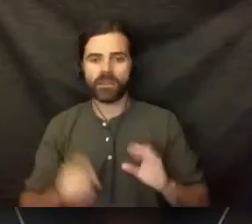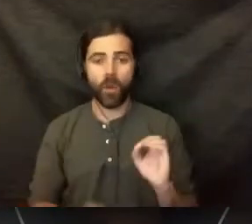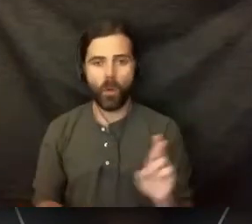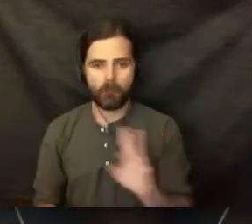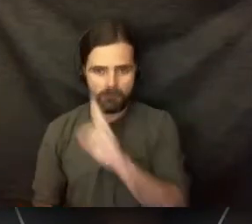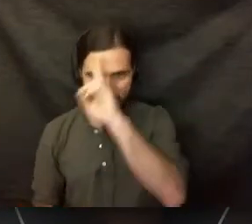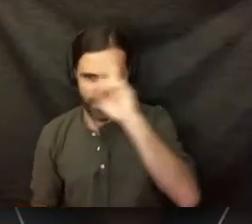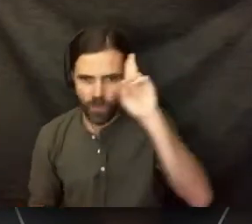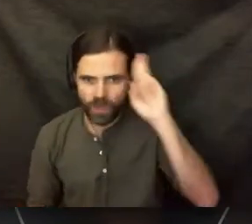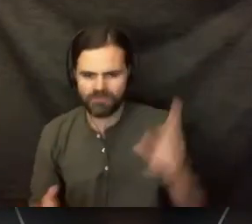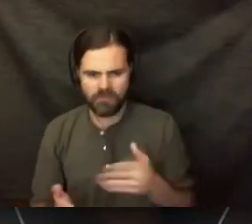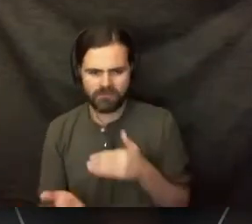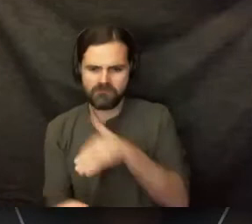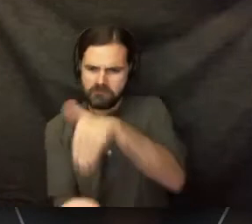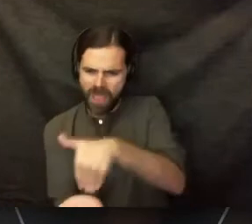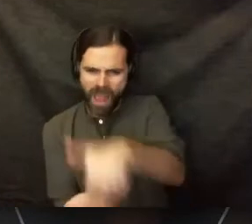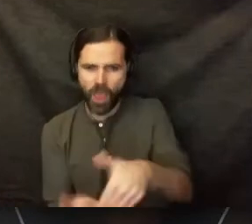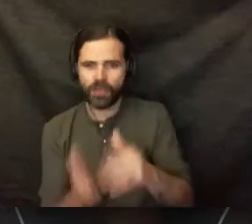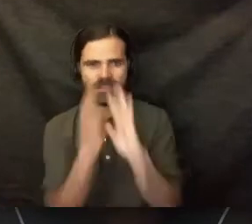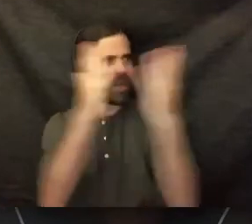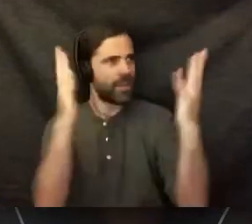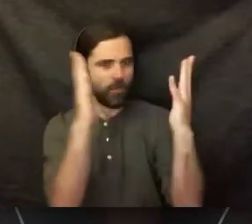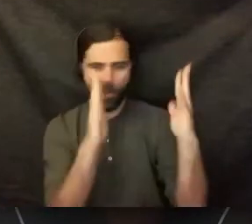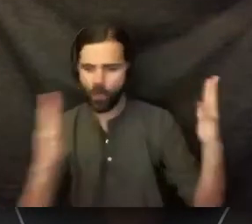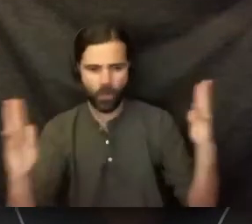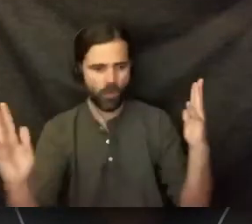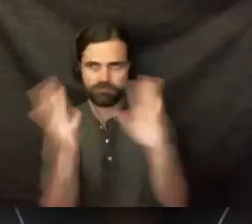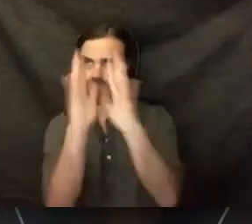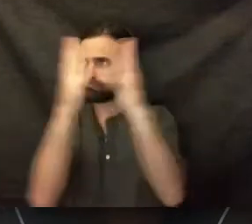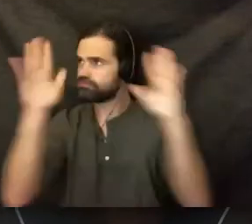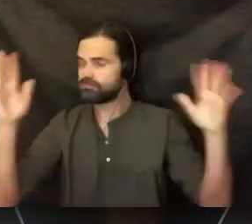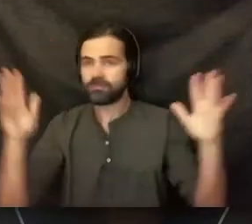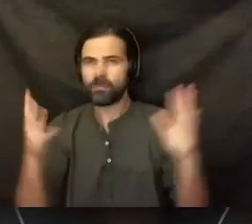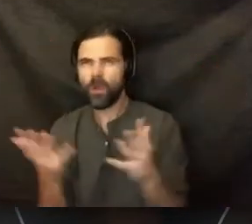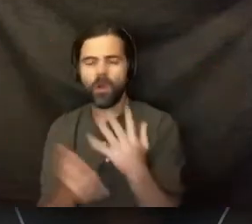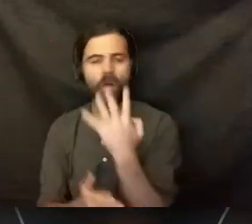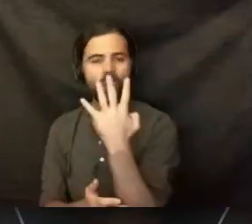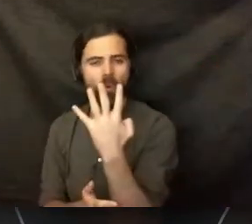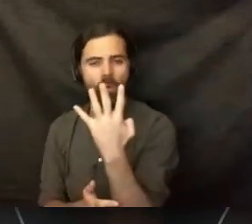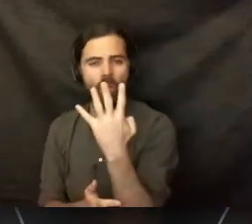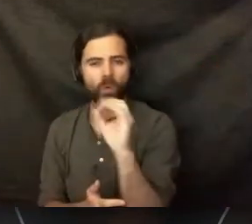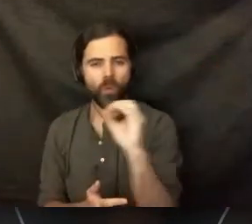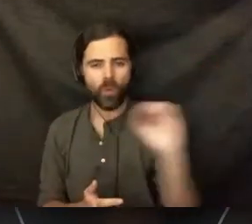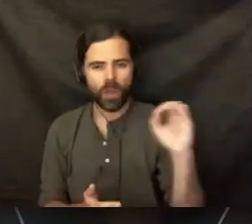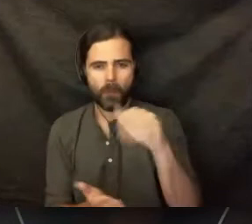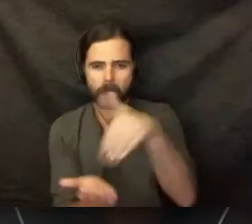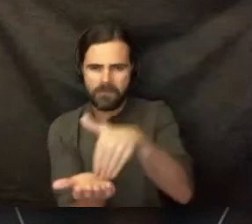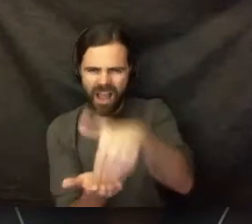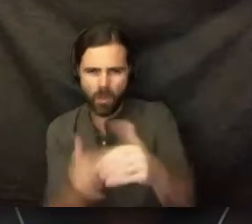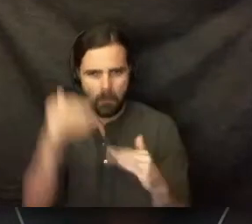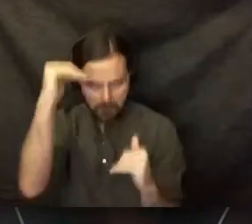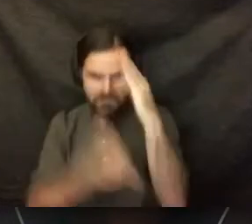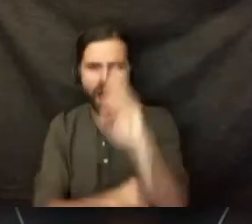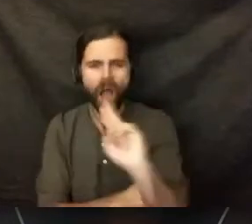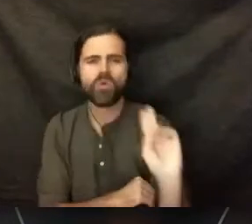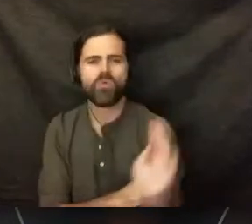trees around their cities, which will cost nearly 400 million plus in terms of euros to be able to drive. How